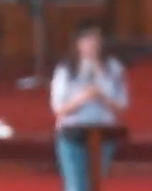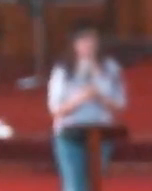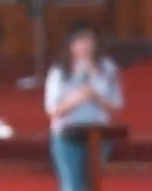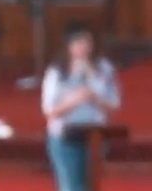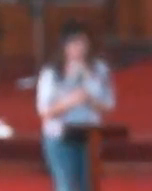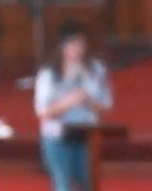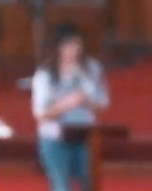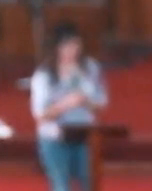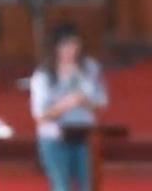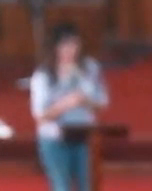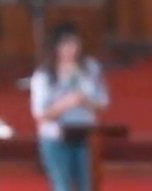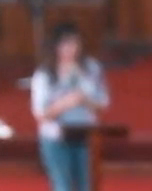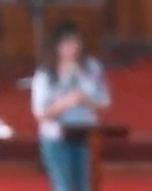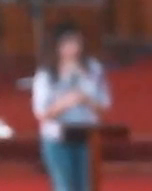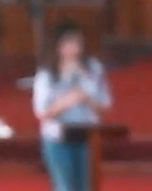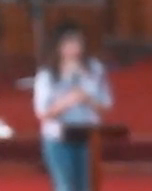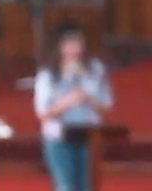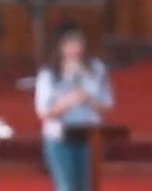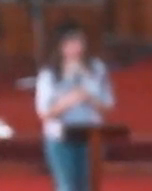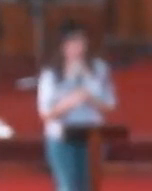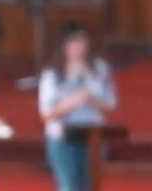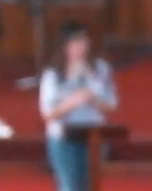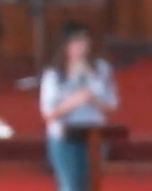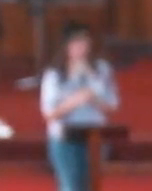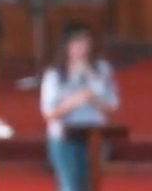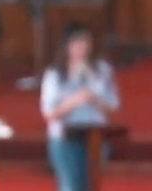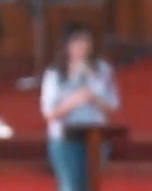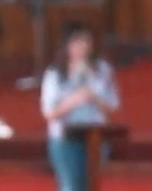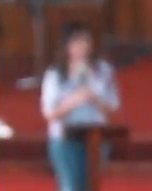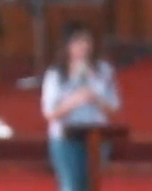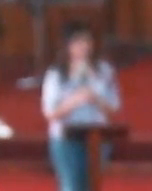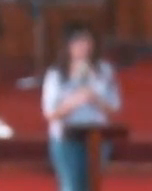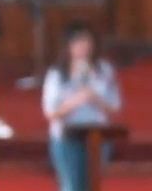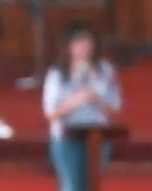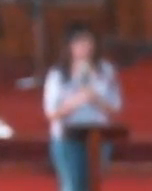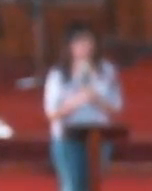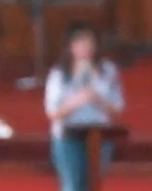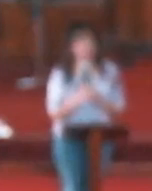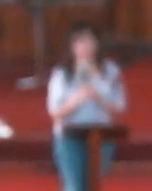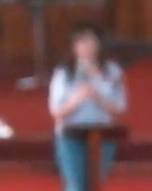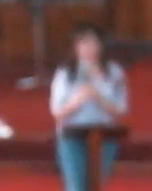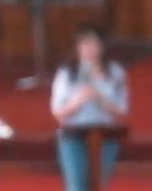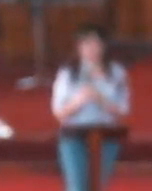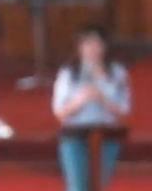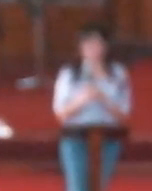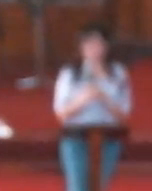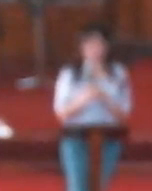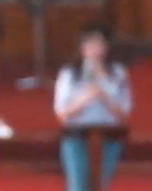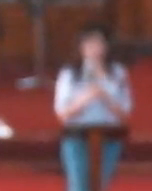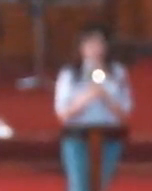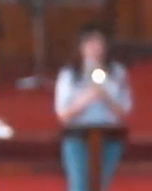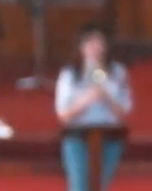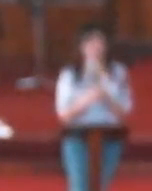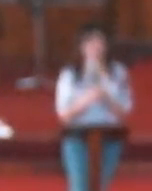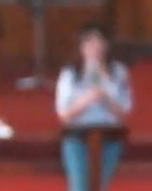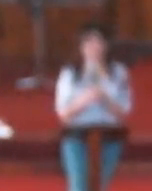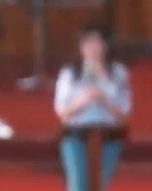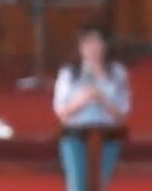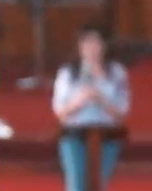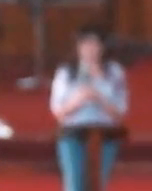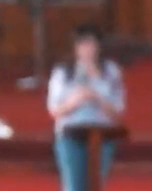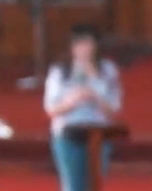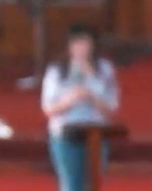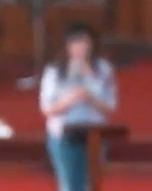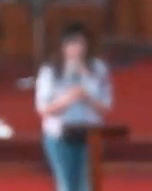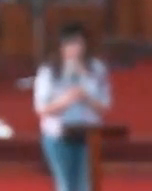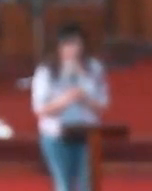Pero este hombre tuvo diabetes y nunca aceptó que tenía diabetes. But this man had diabetes and he never